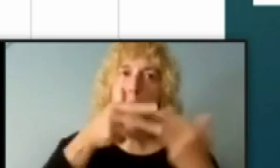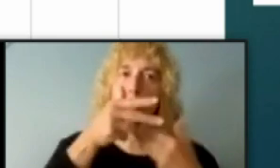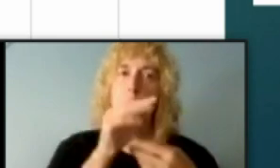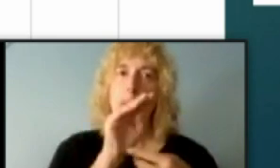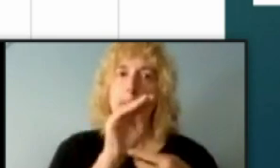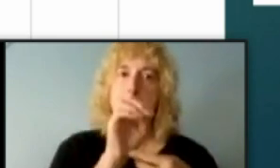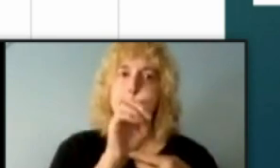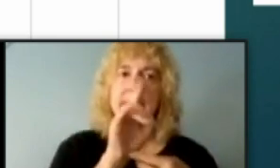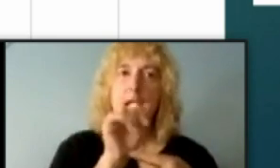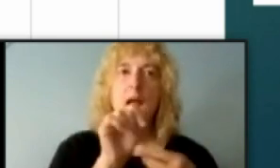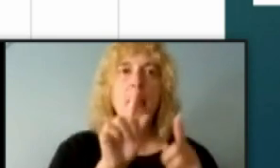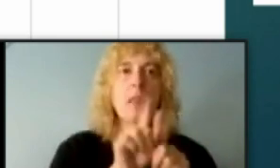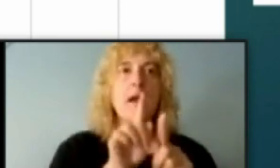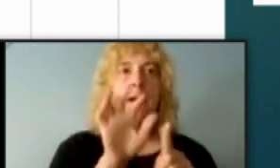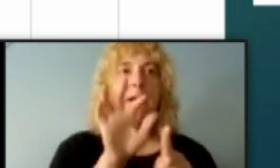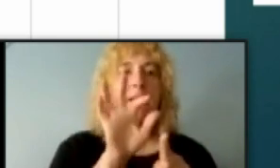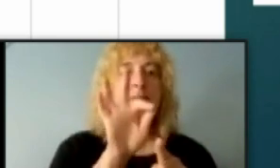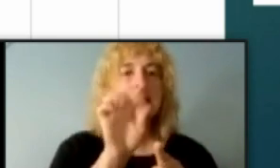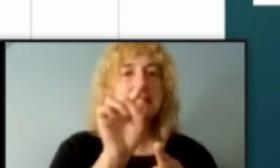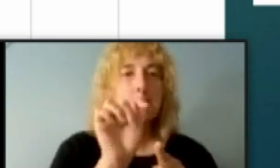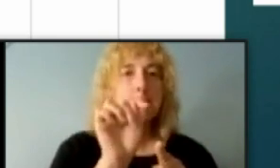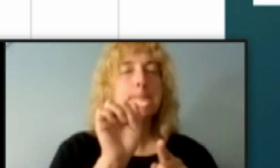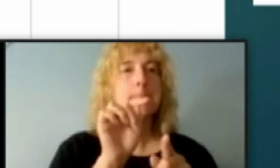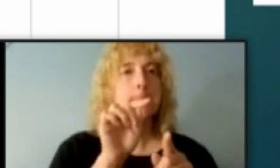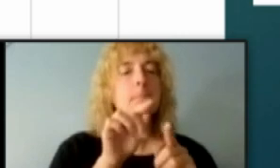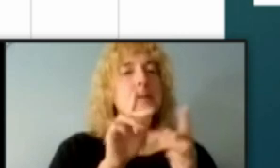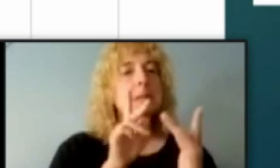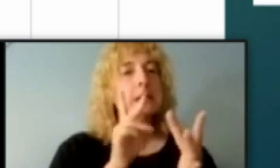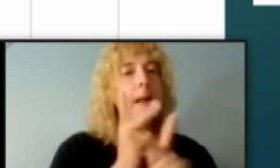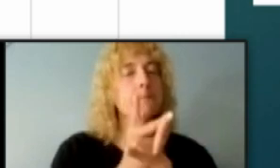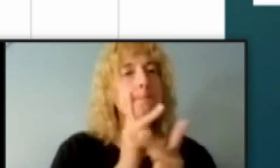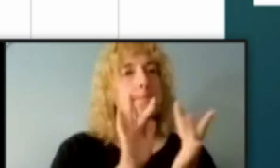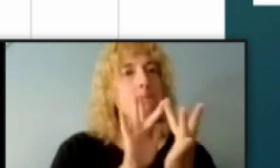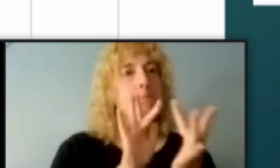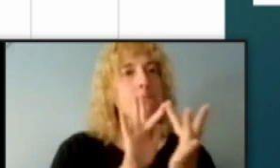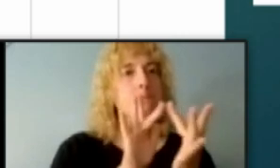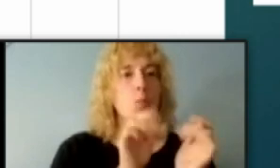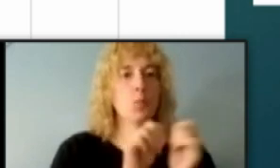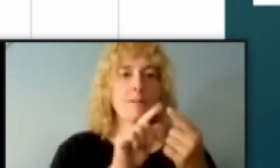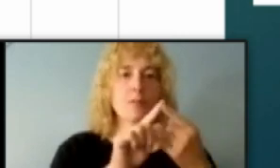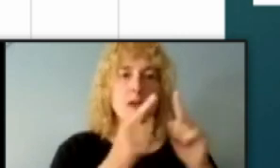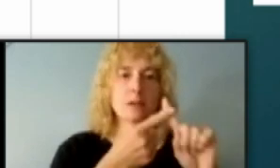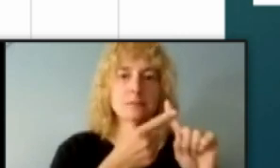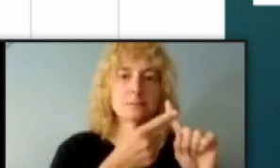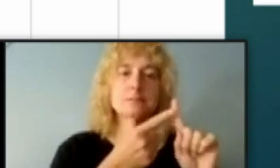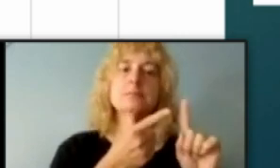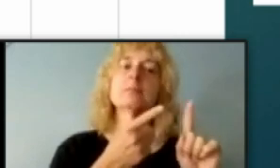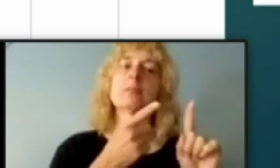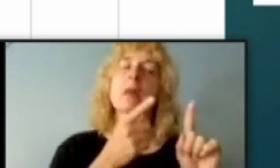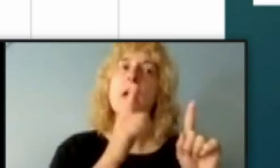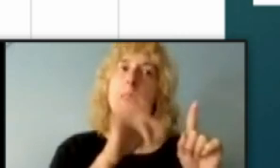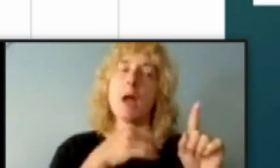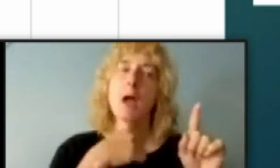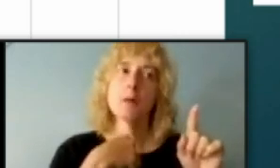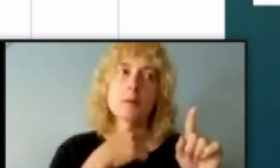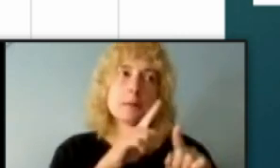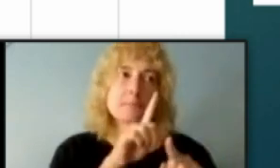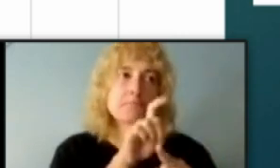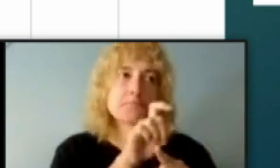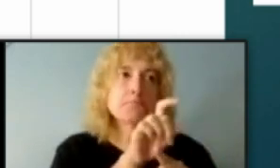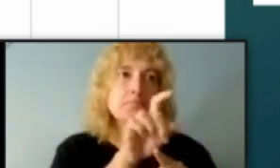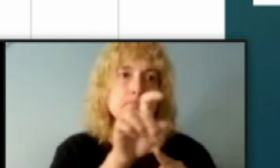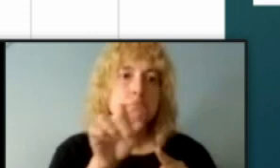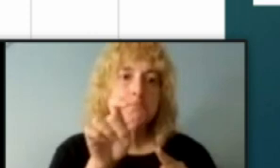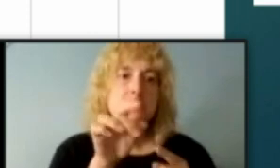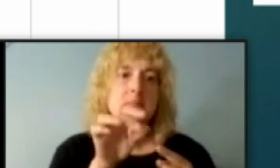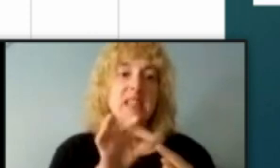my friends. And as you can see that depiction there, all the participants who we've spoken to, with the exception of 9 out